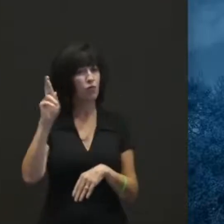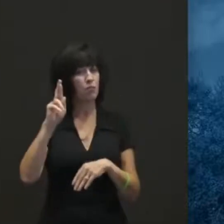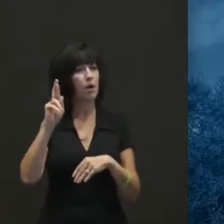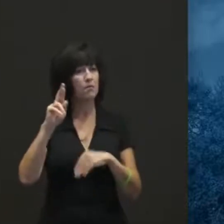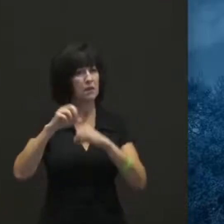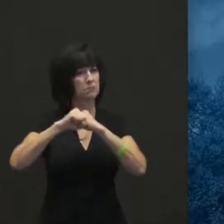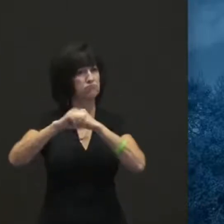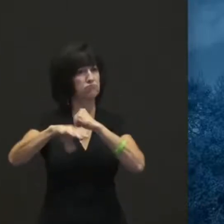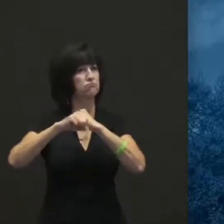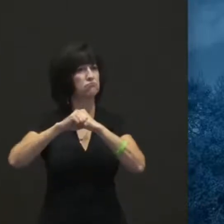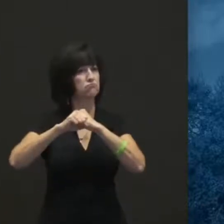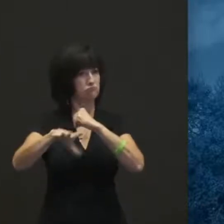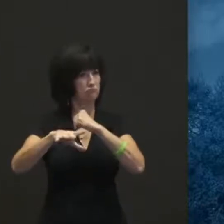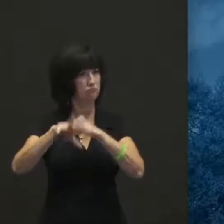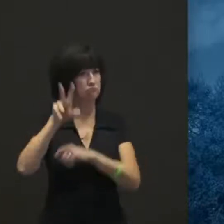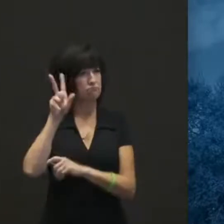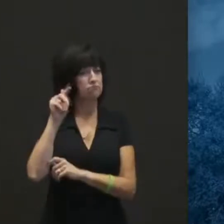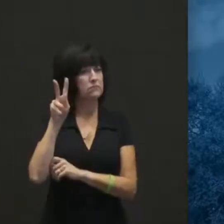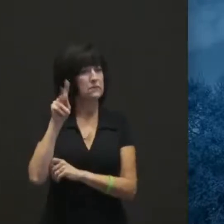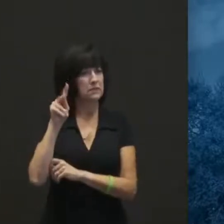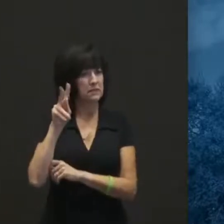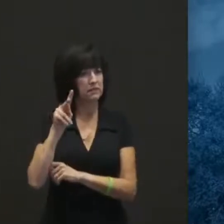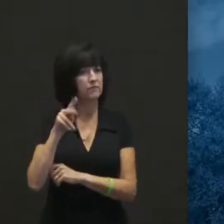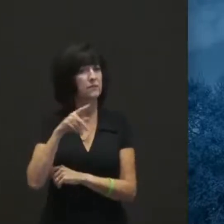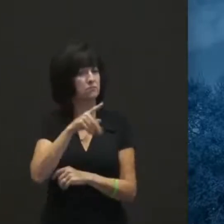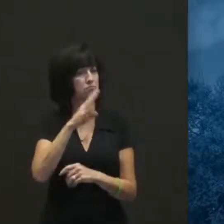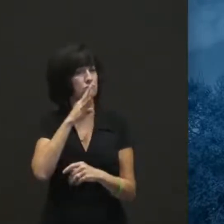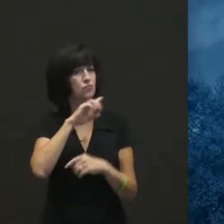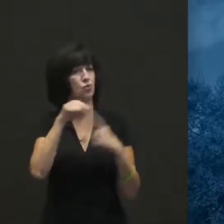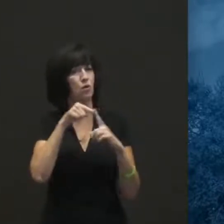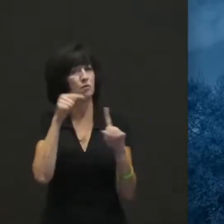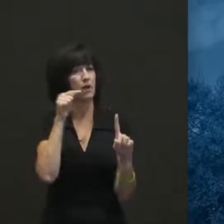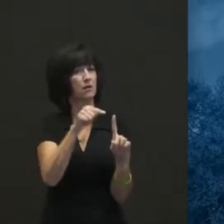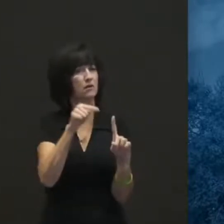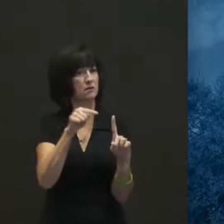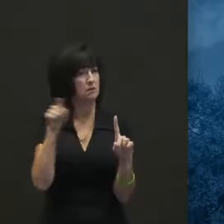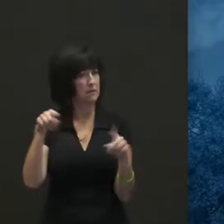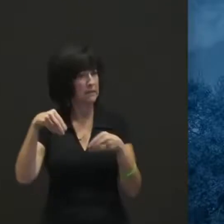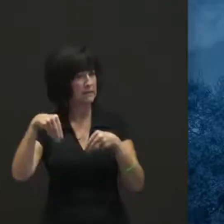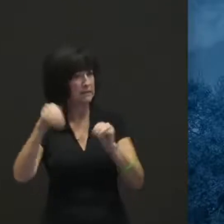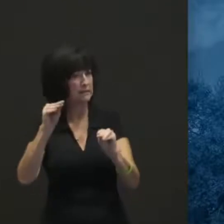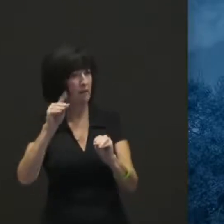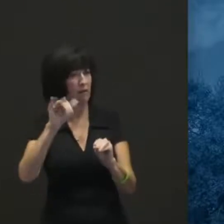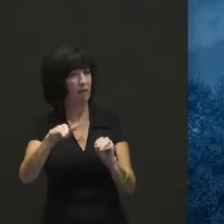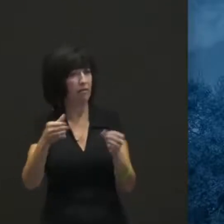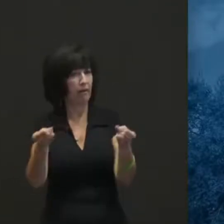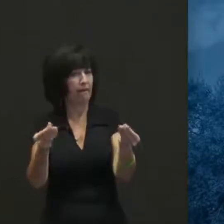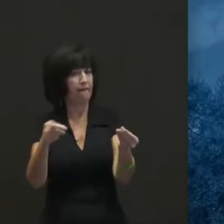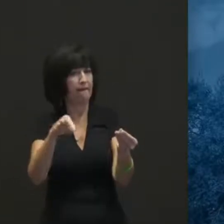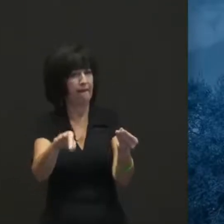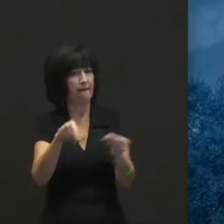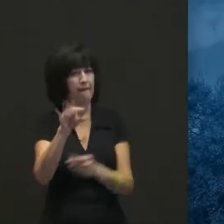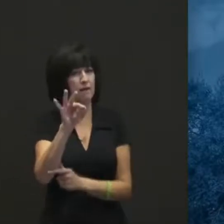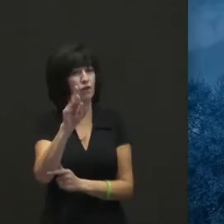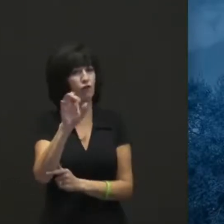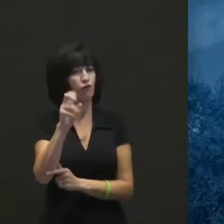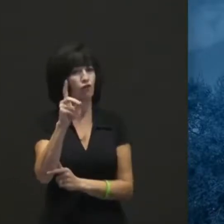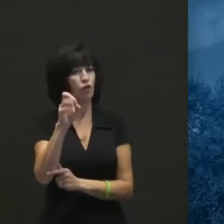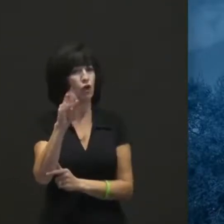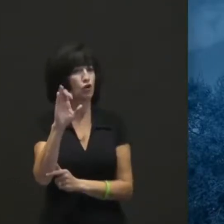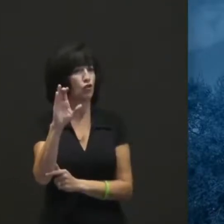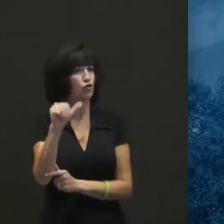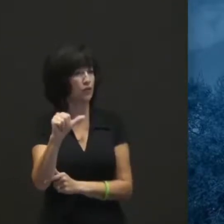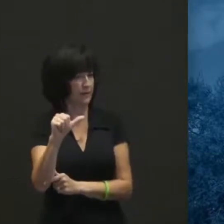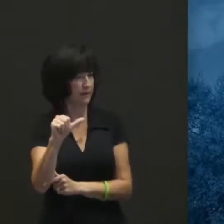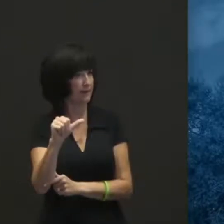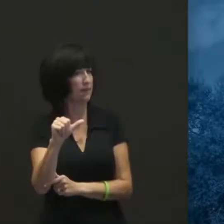land in Frederica. The transaction report was also released. Do you have any comment on the sale and why it is not an illegal sale? Well, first of